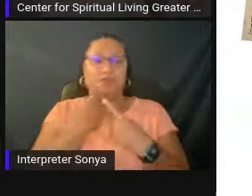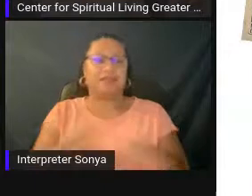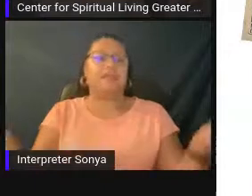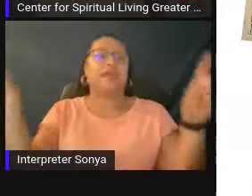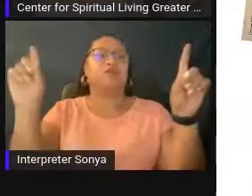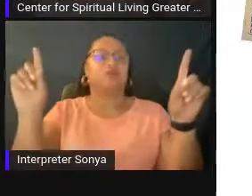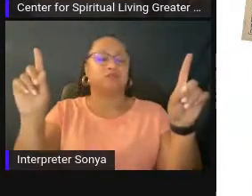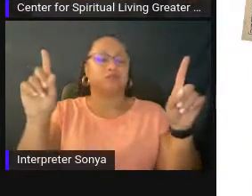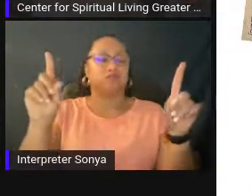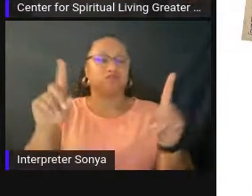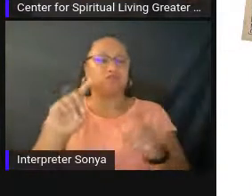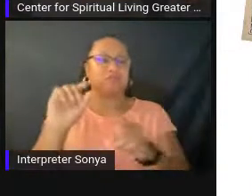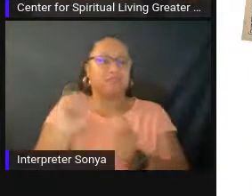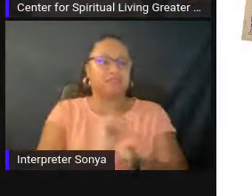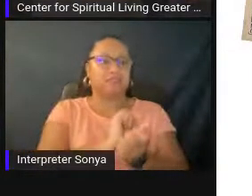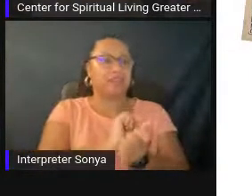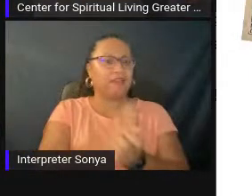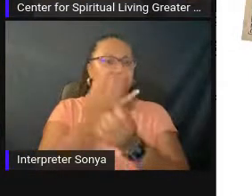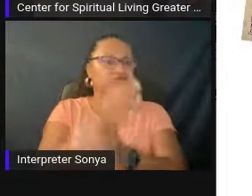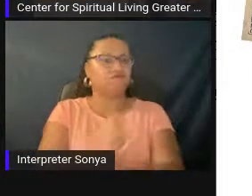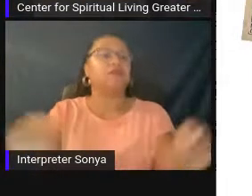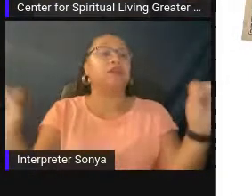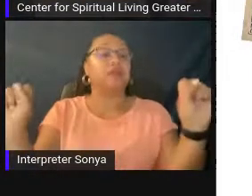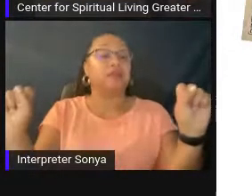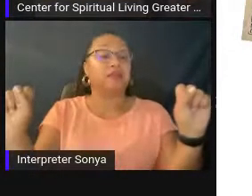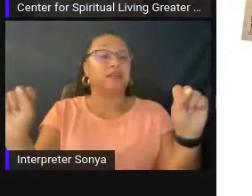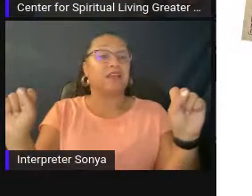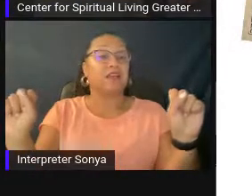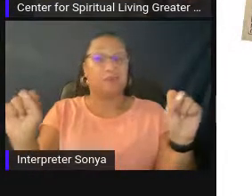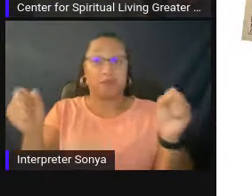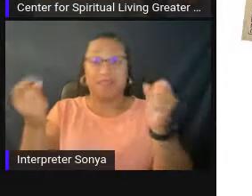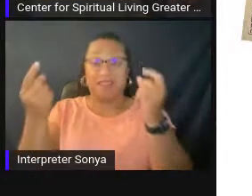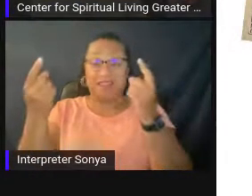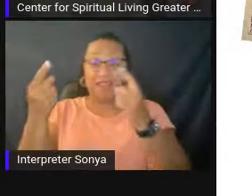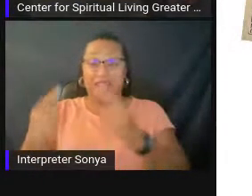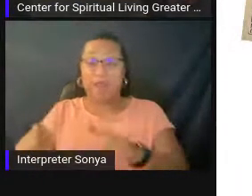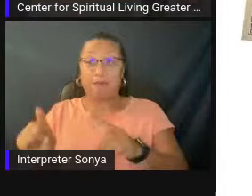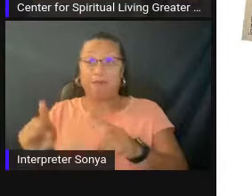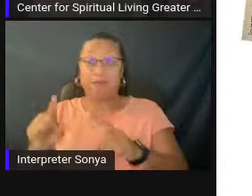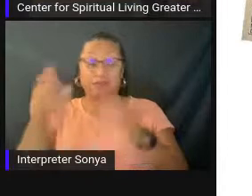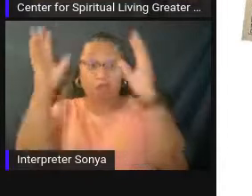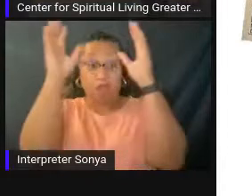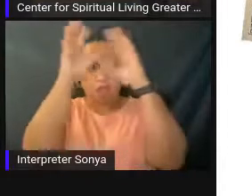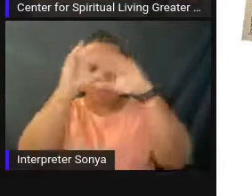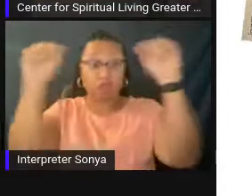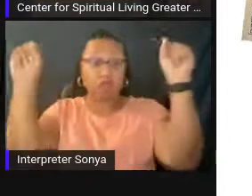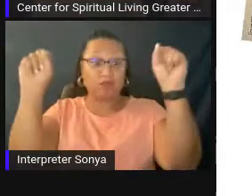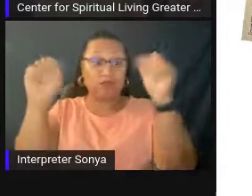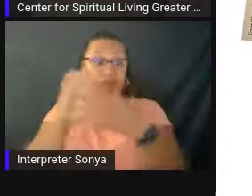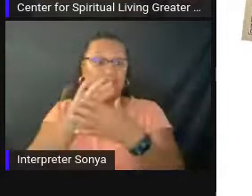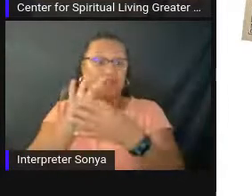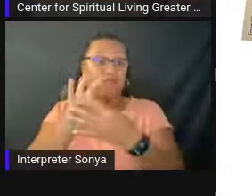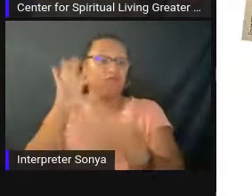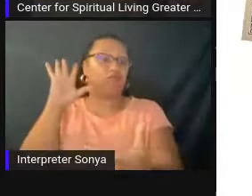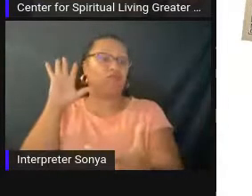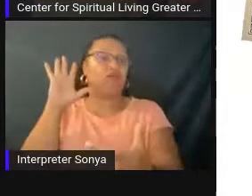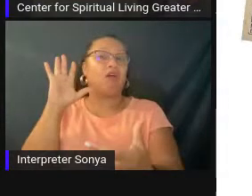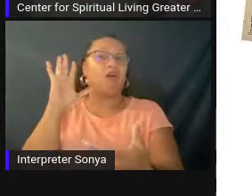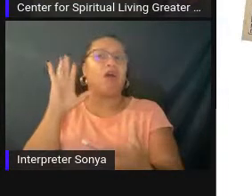prior, enslavers were held responsible for telling the enslaved they were